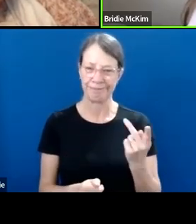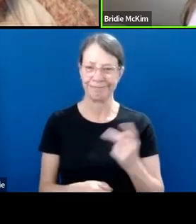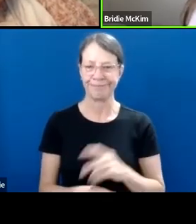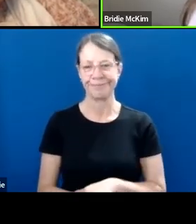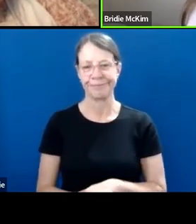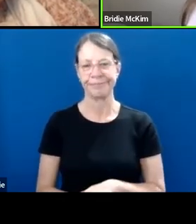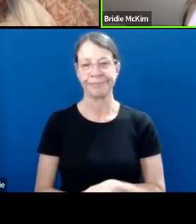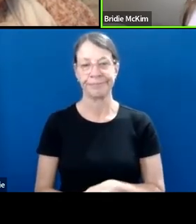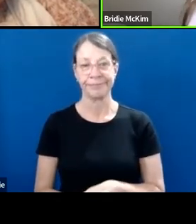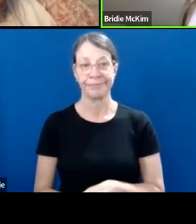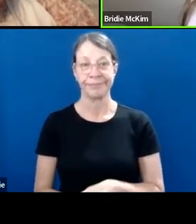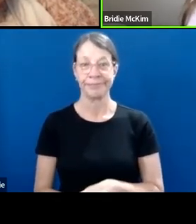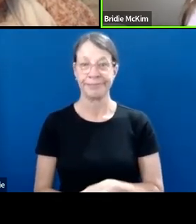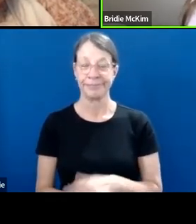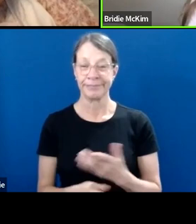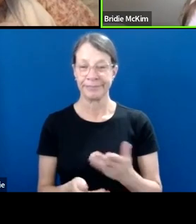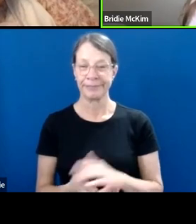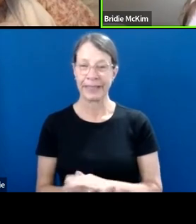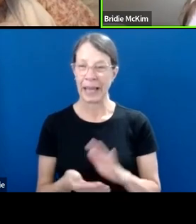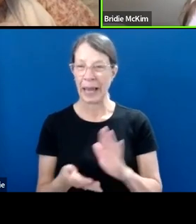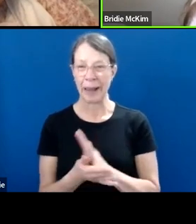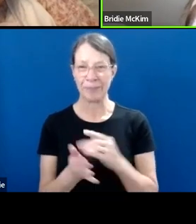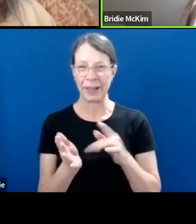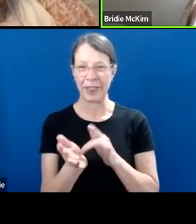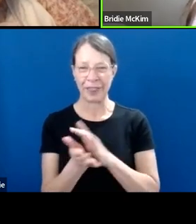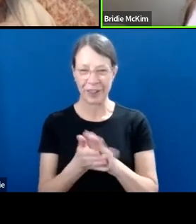And yes, happy Thursday. Happy